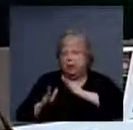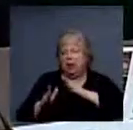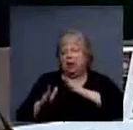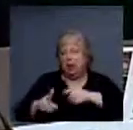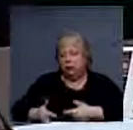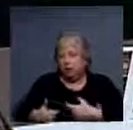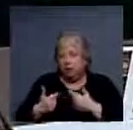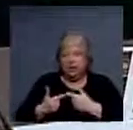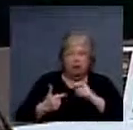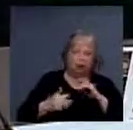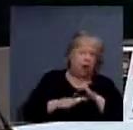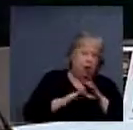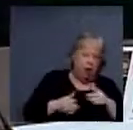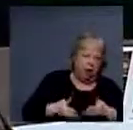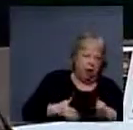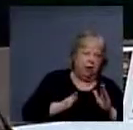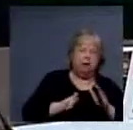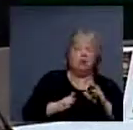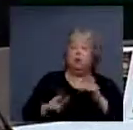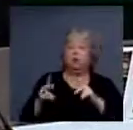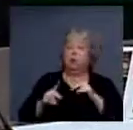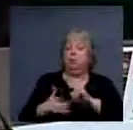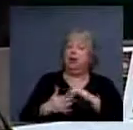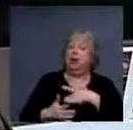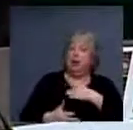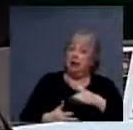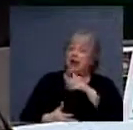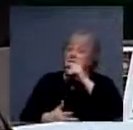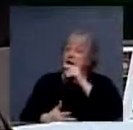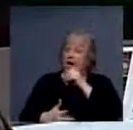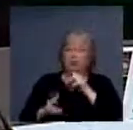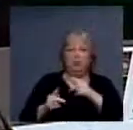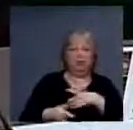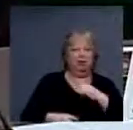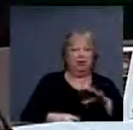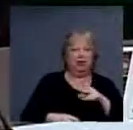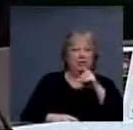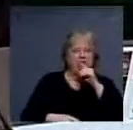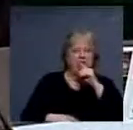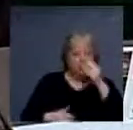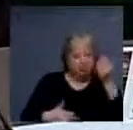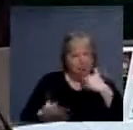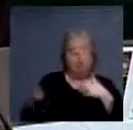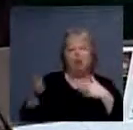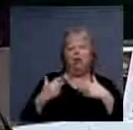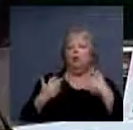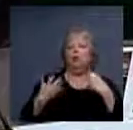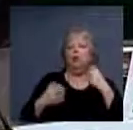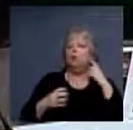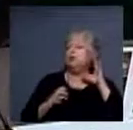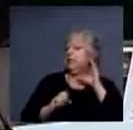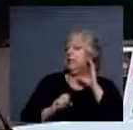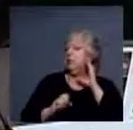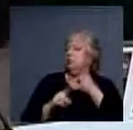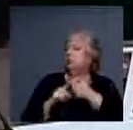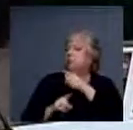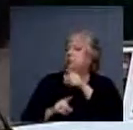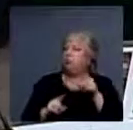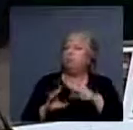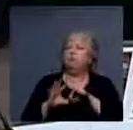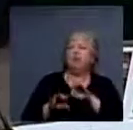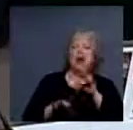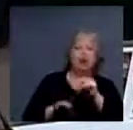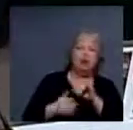we're inviting the public to come out, those that like chickens and those that don't like chickens. And we want to hear from you and find out exactly what